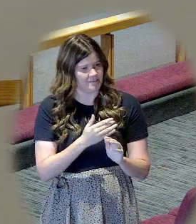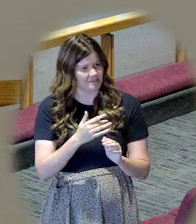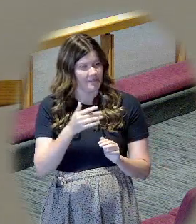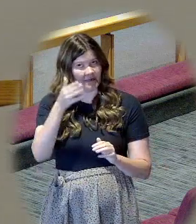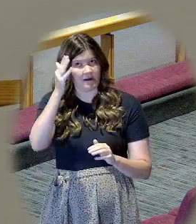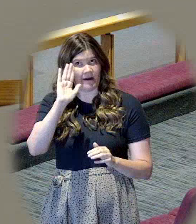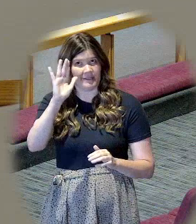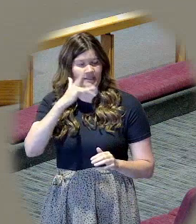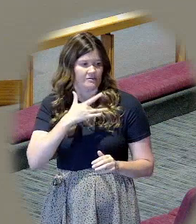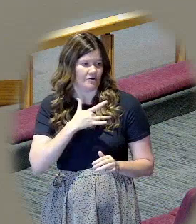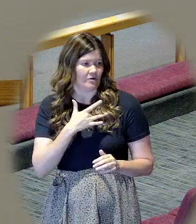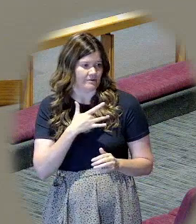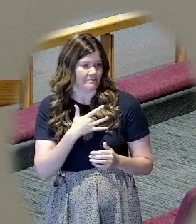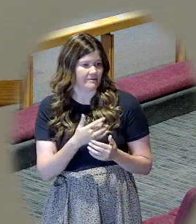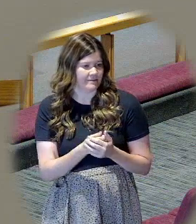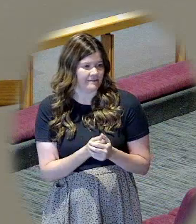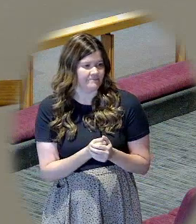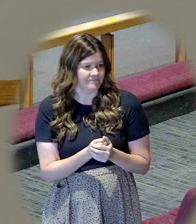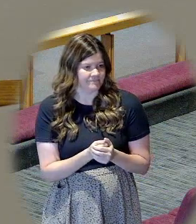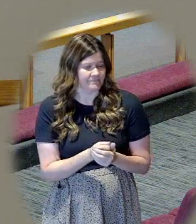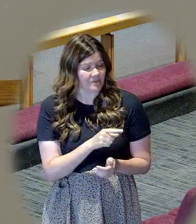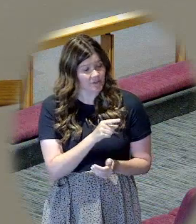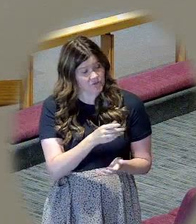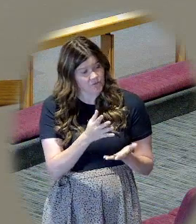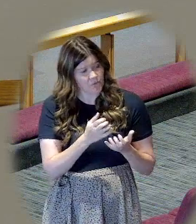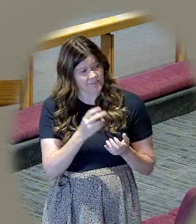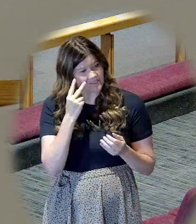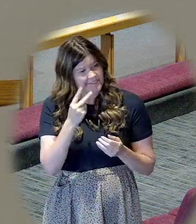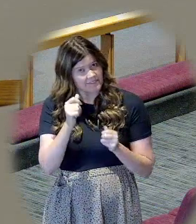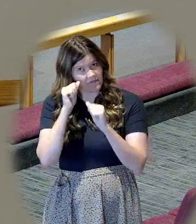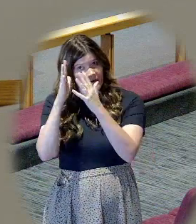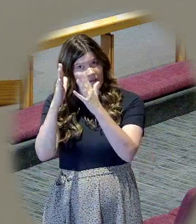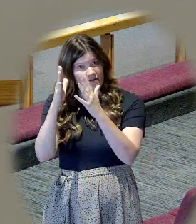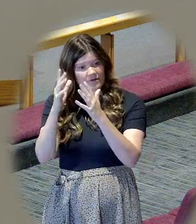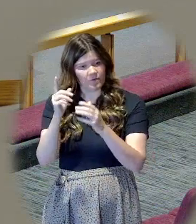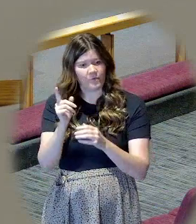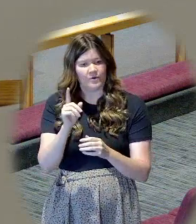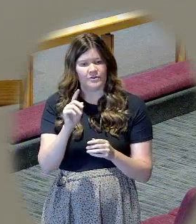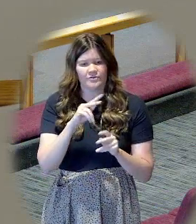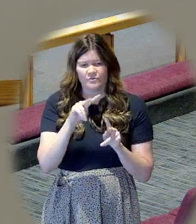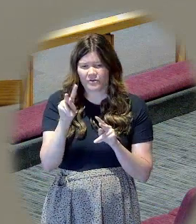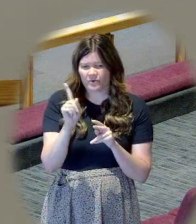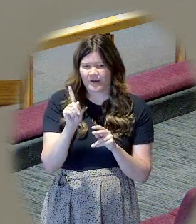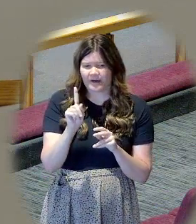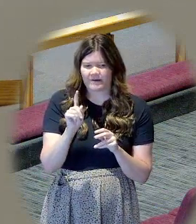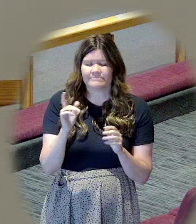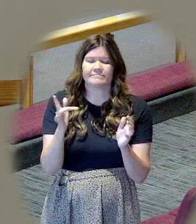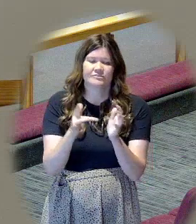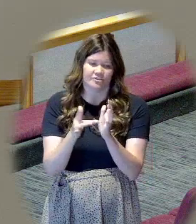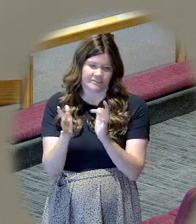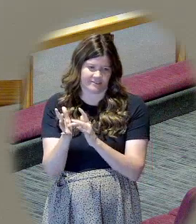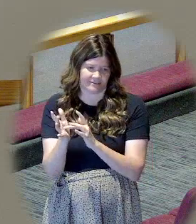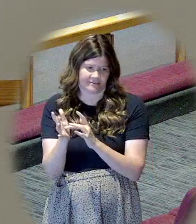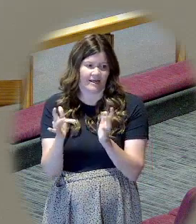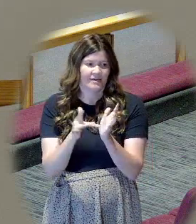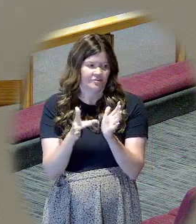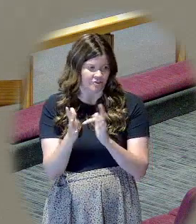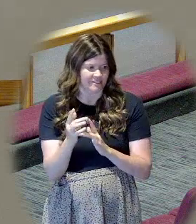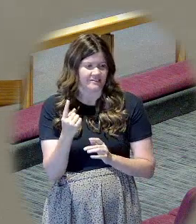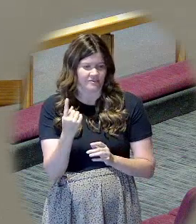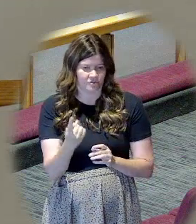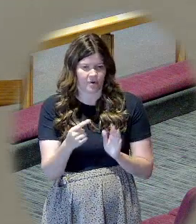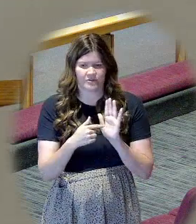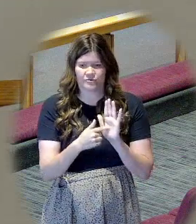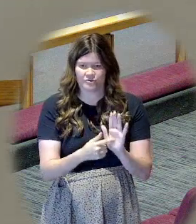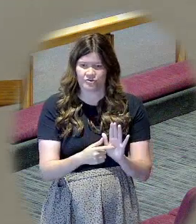God. You want to see the Father, you've got to look at Jesus. He's the one who reveals the grace